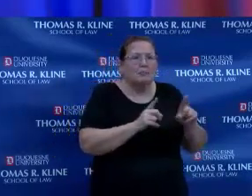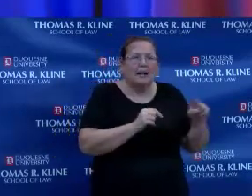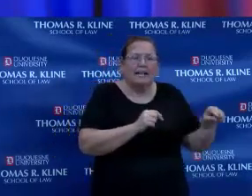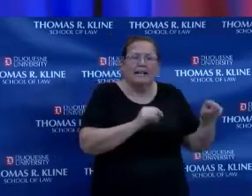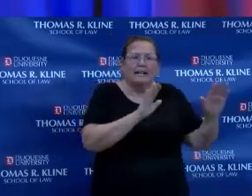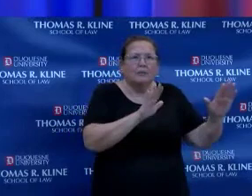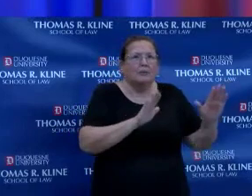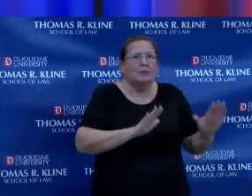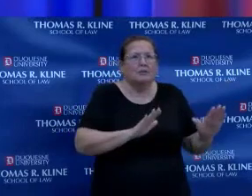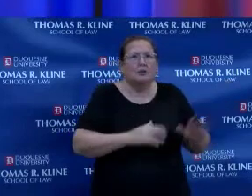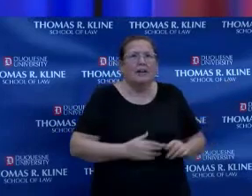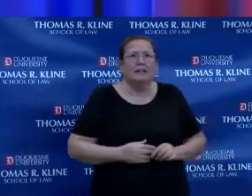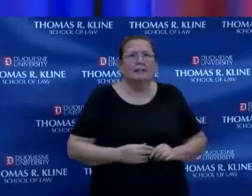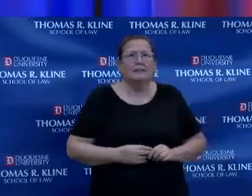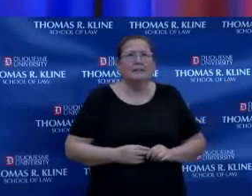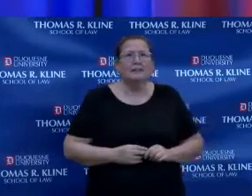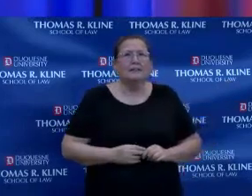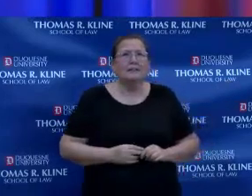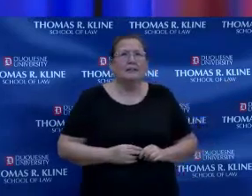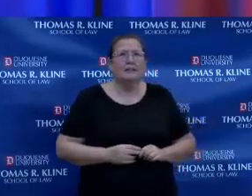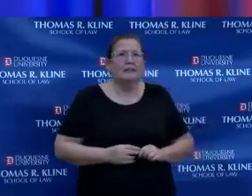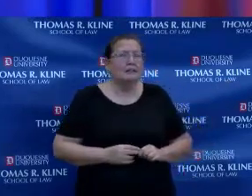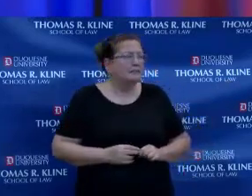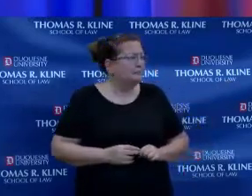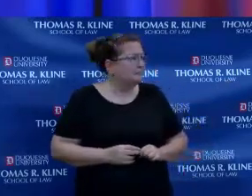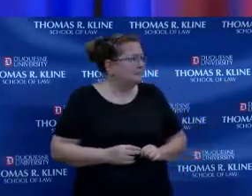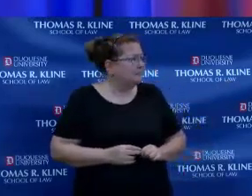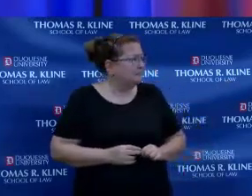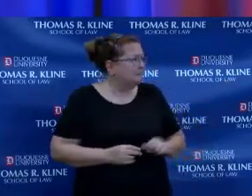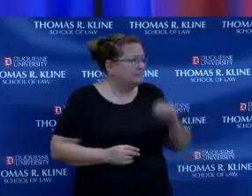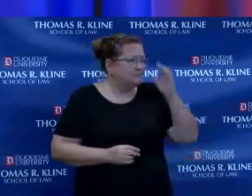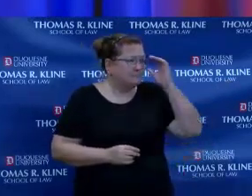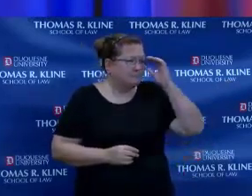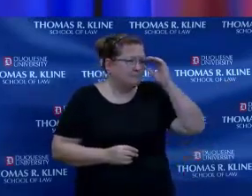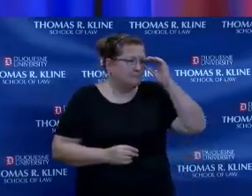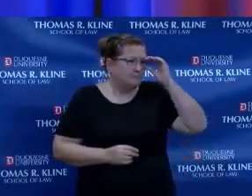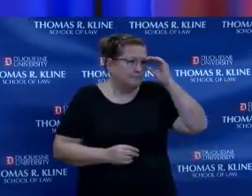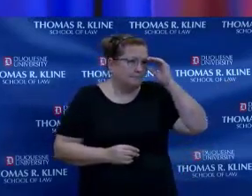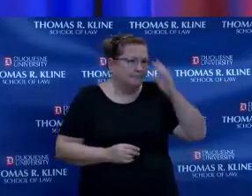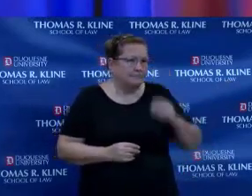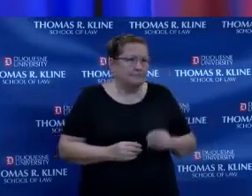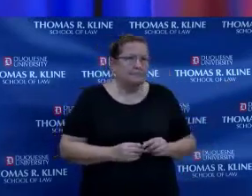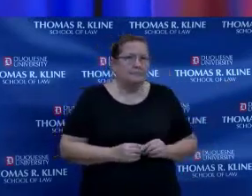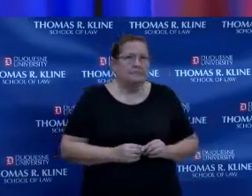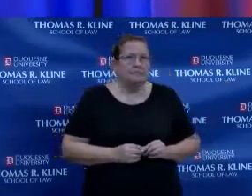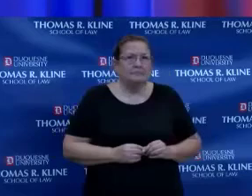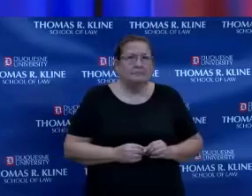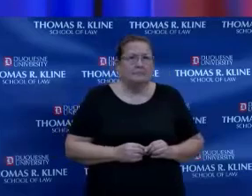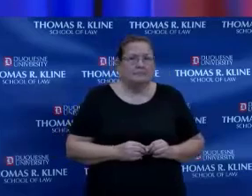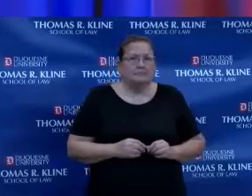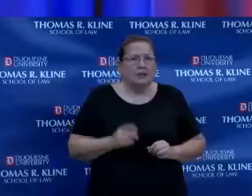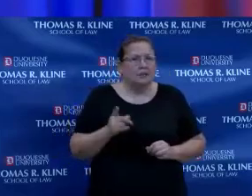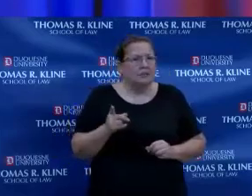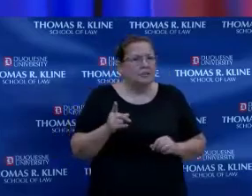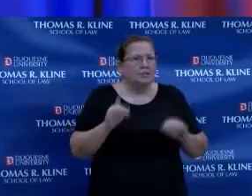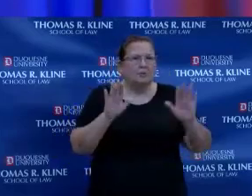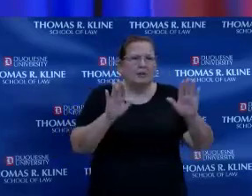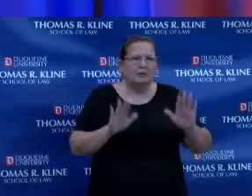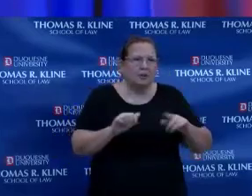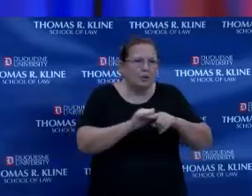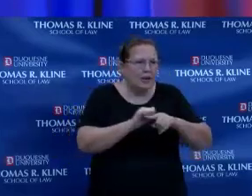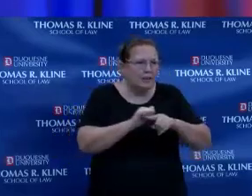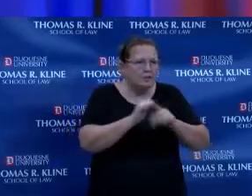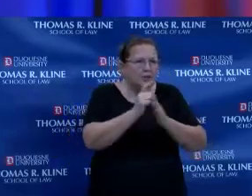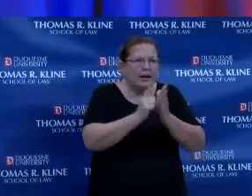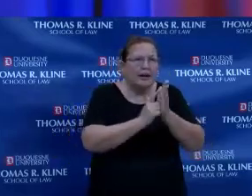Temple Beasley as well. Write that one down. And Jim was a great trial lawyer. And the first day that